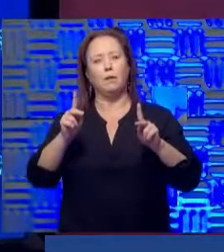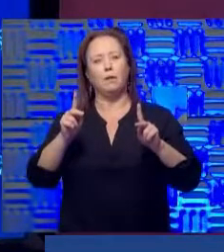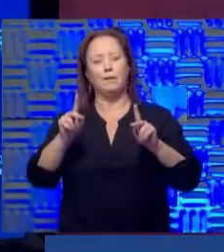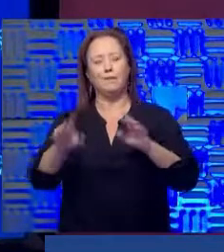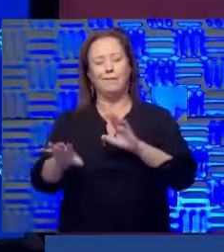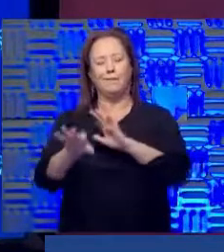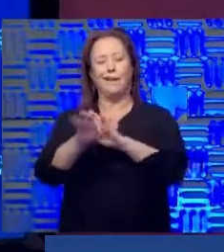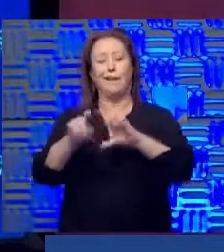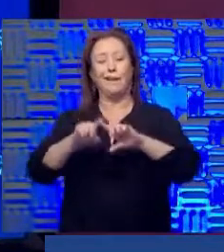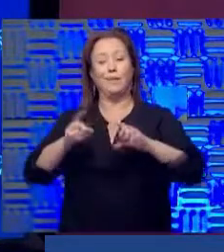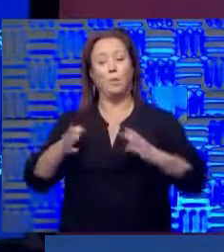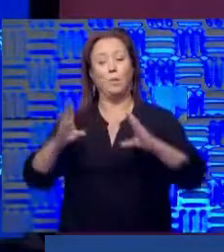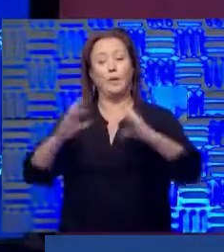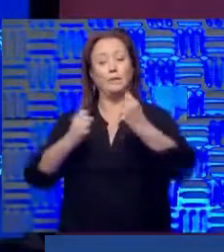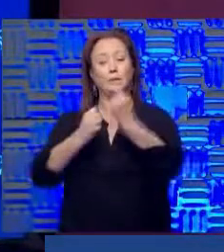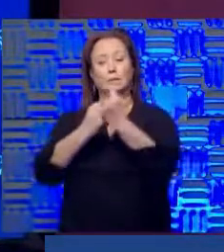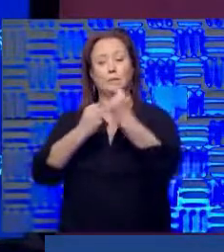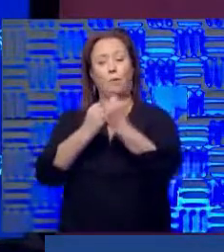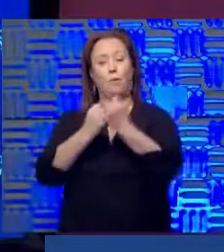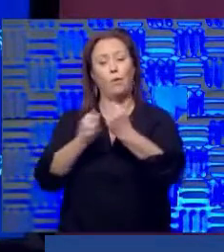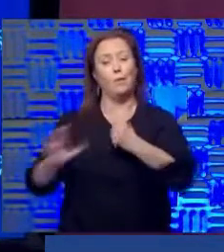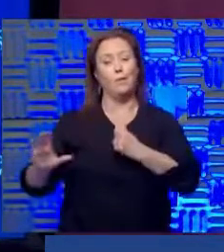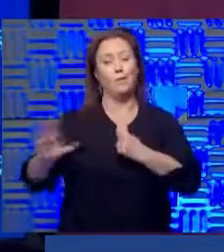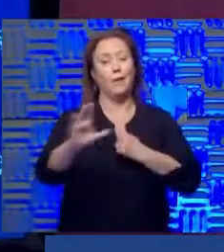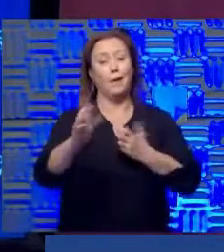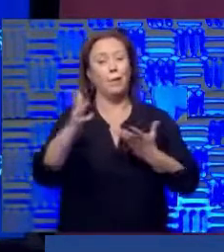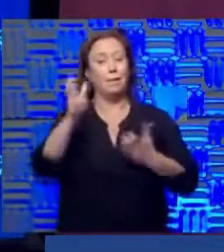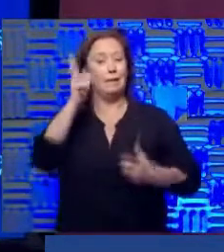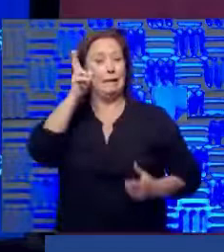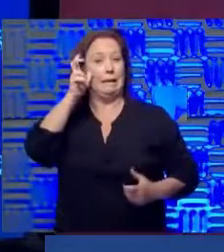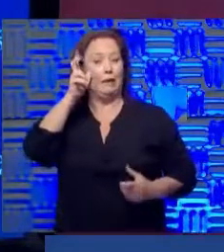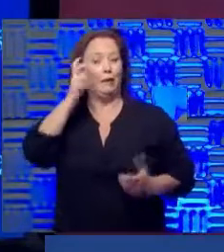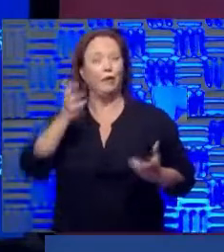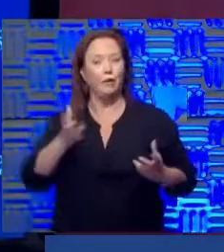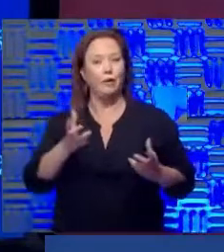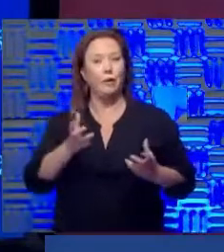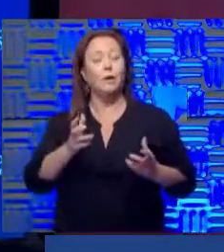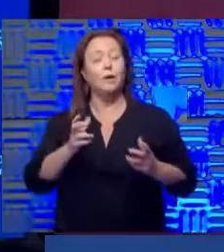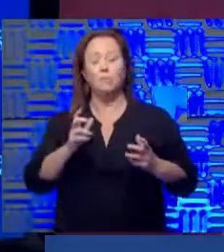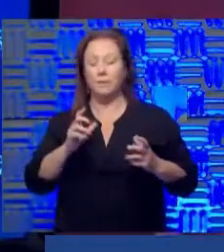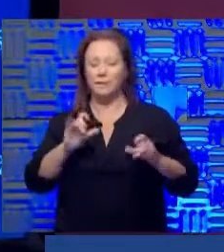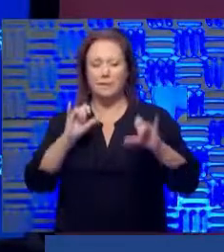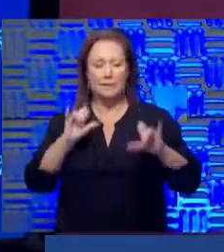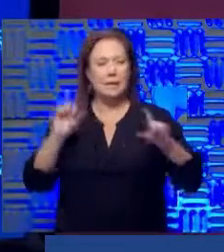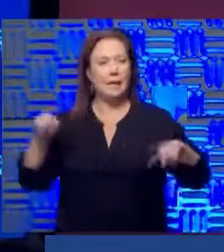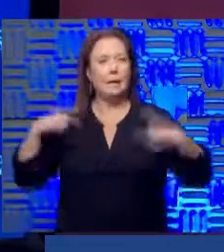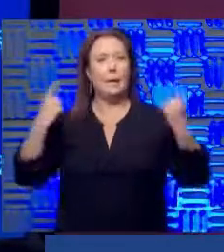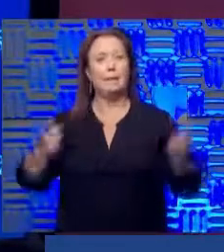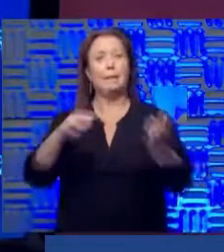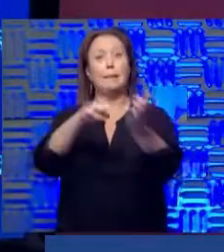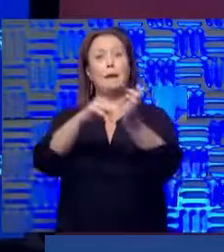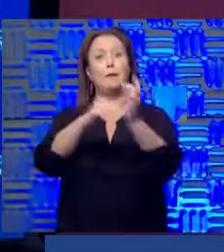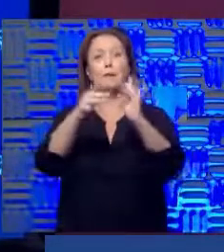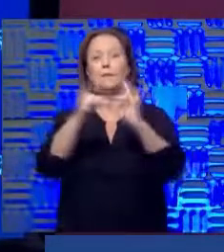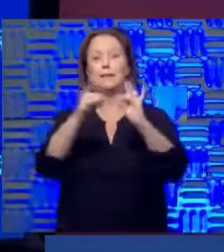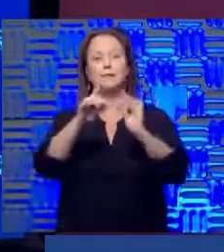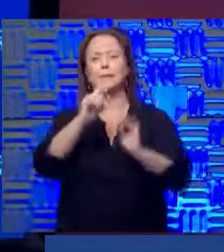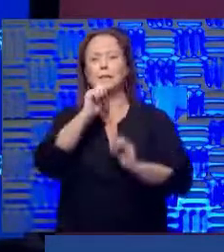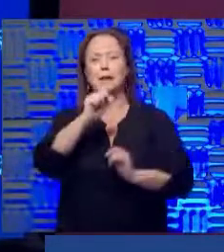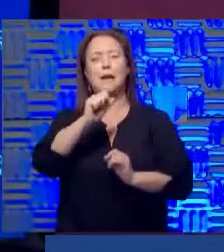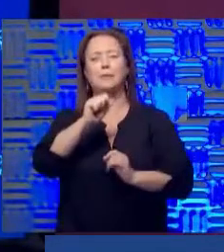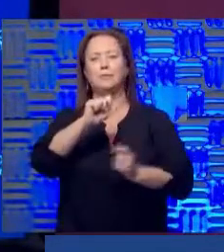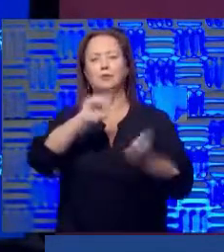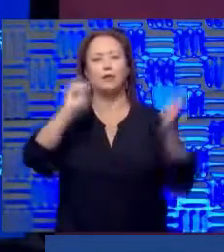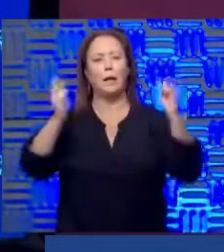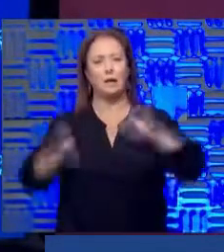different outlets that will support whatever they want to hear. The one thing that's been consistent has been the medical message and what people